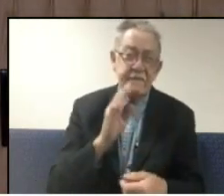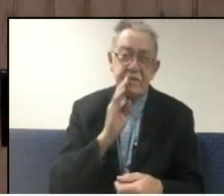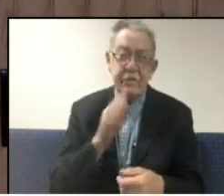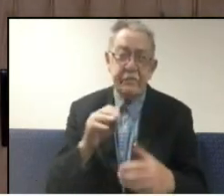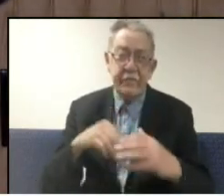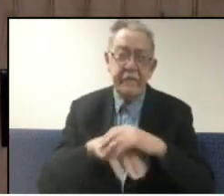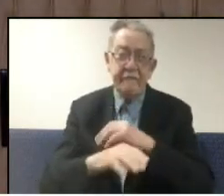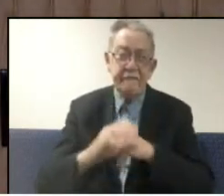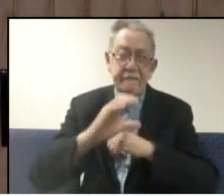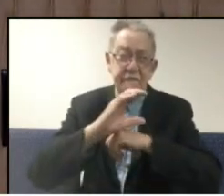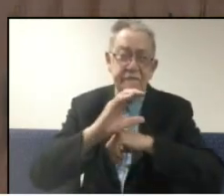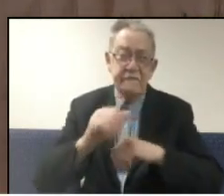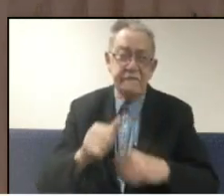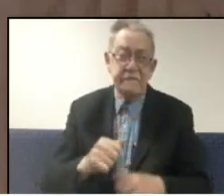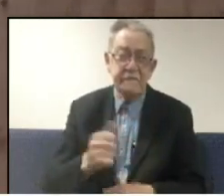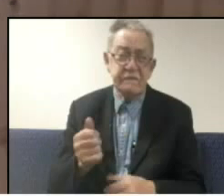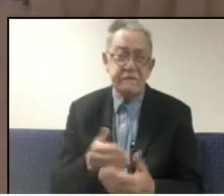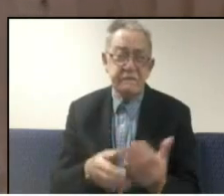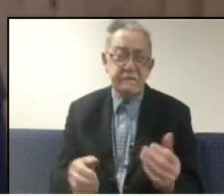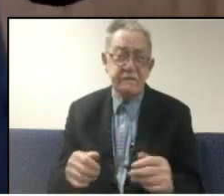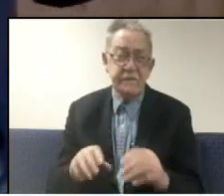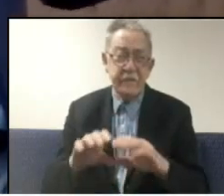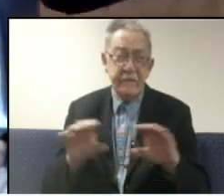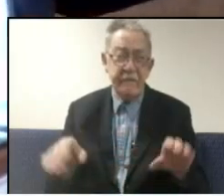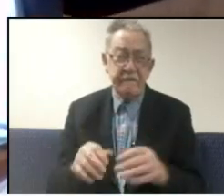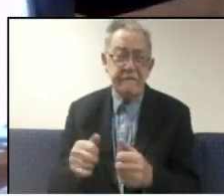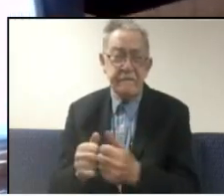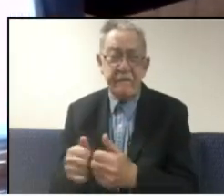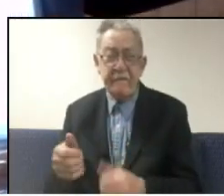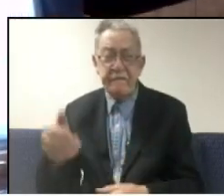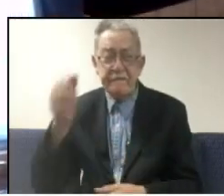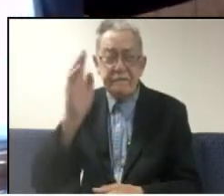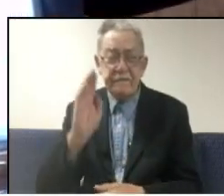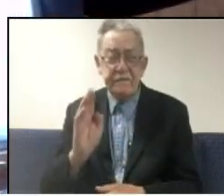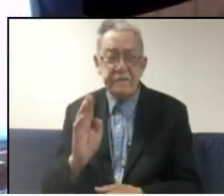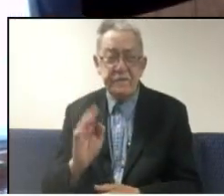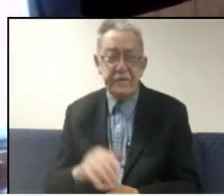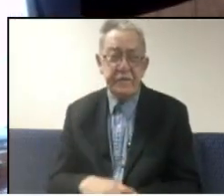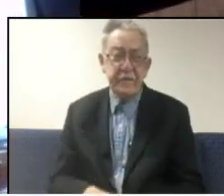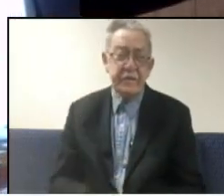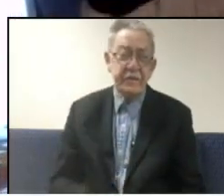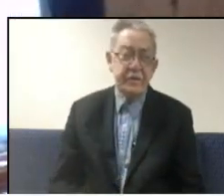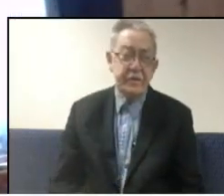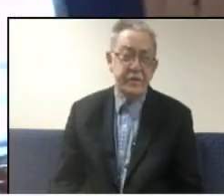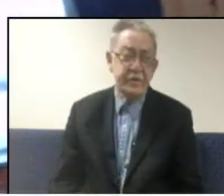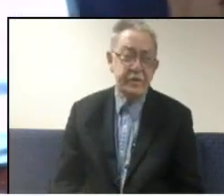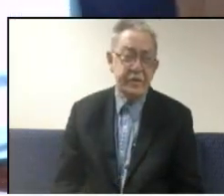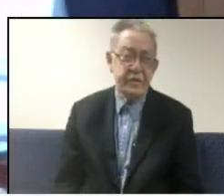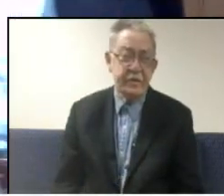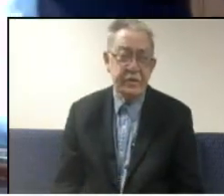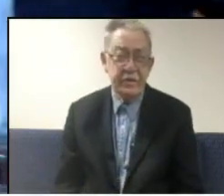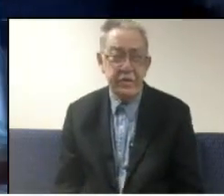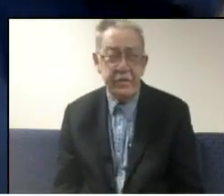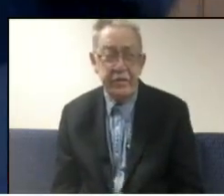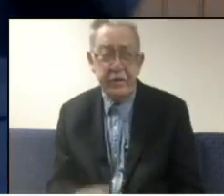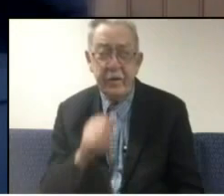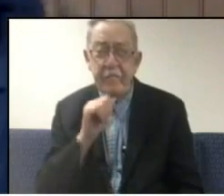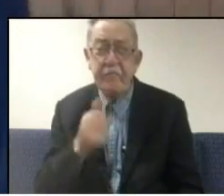church or having anything to do with God, so say the entire society of the world. But not